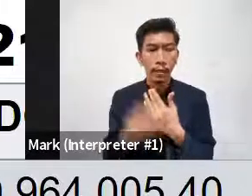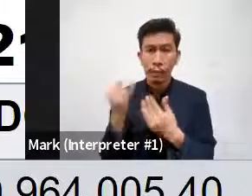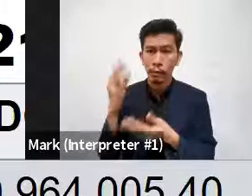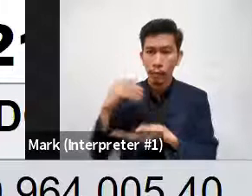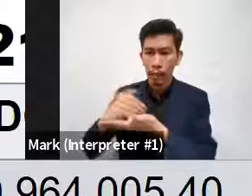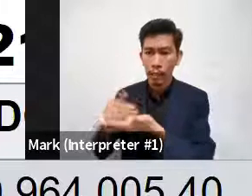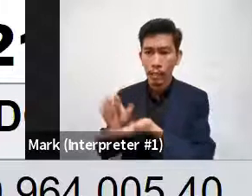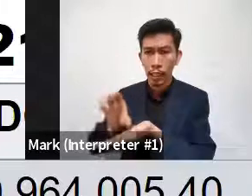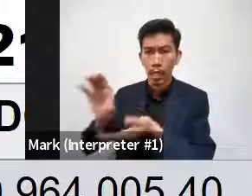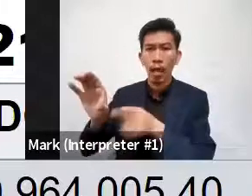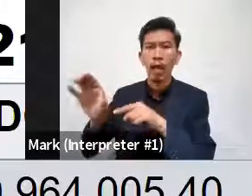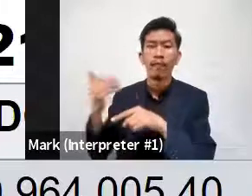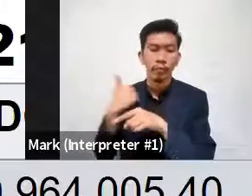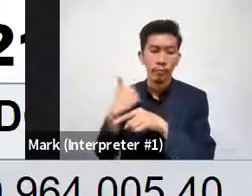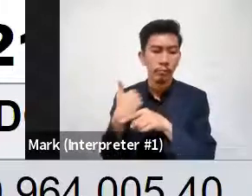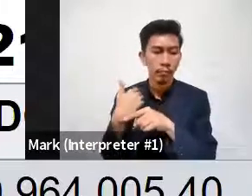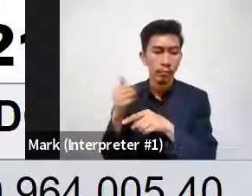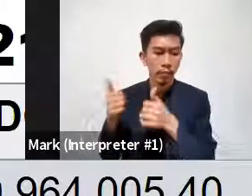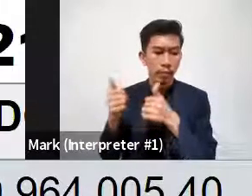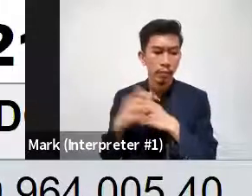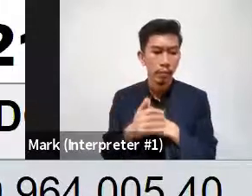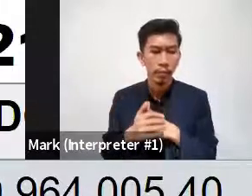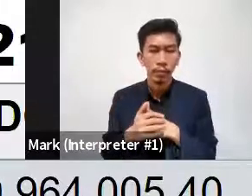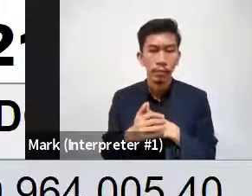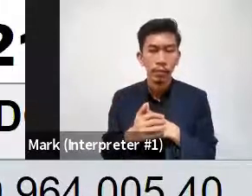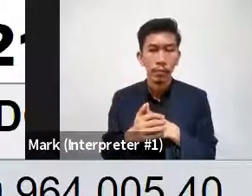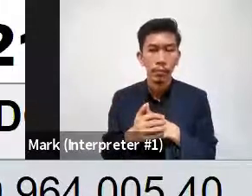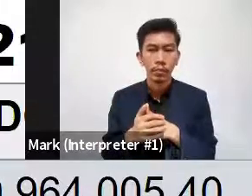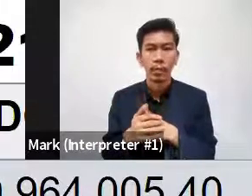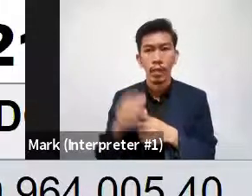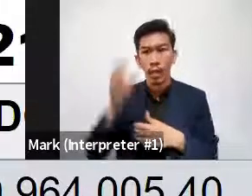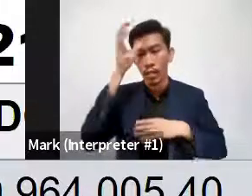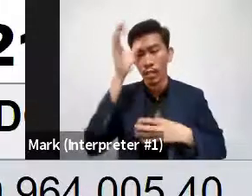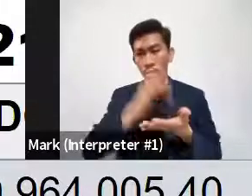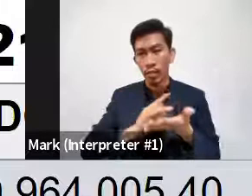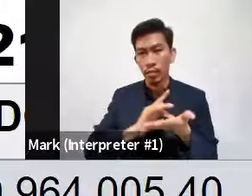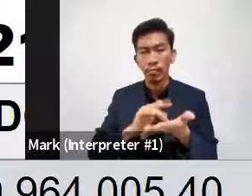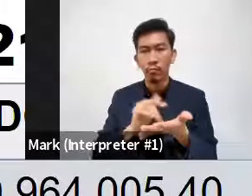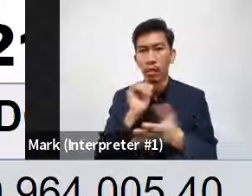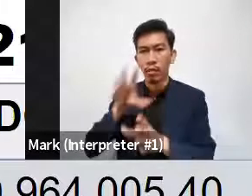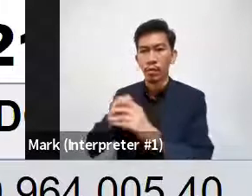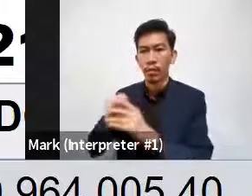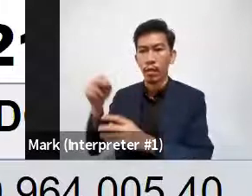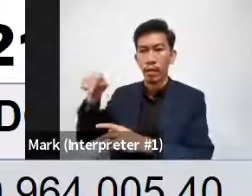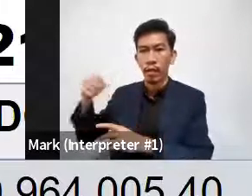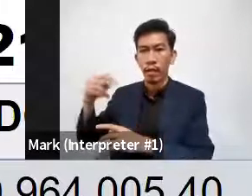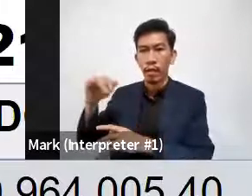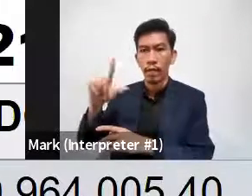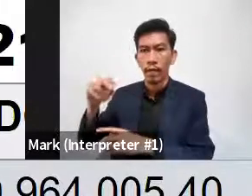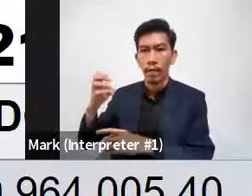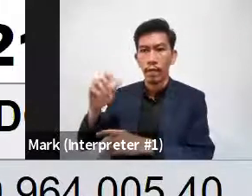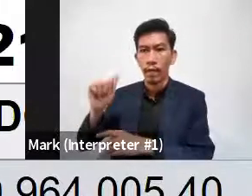These cancer meds are not being covered by our field health. Therefore, they are from out of